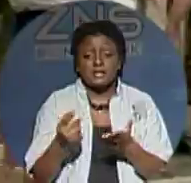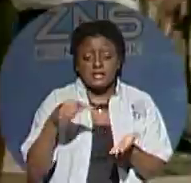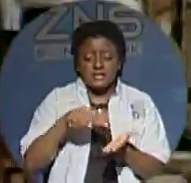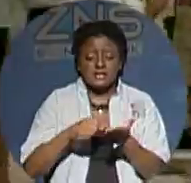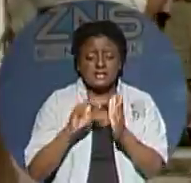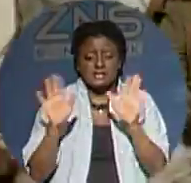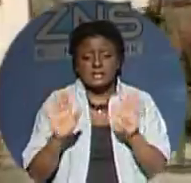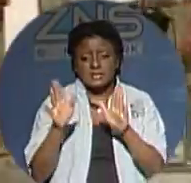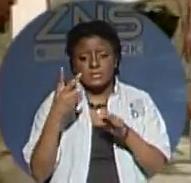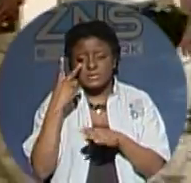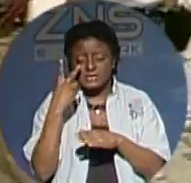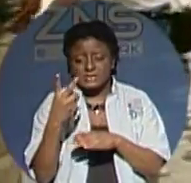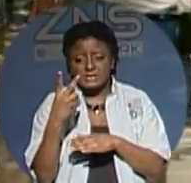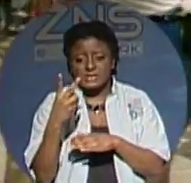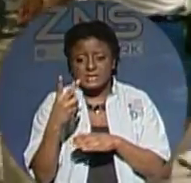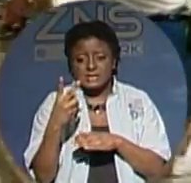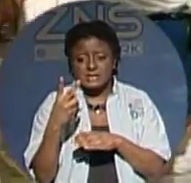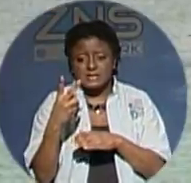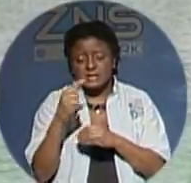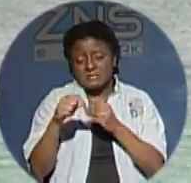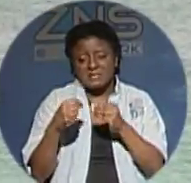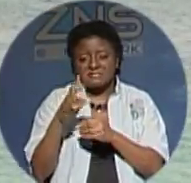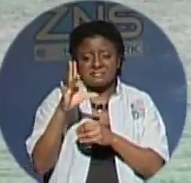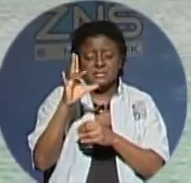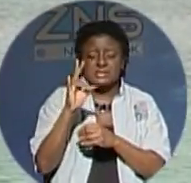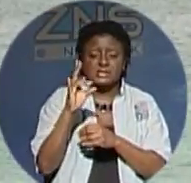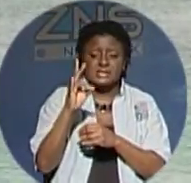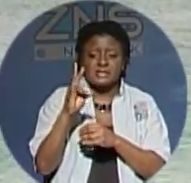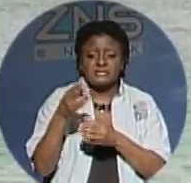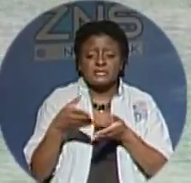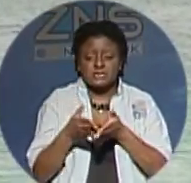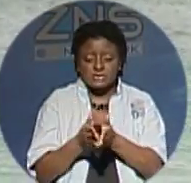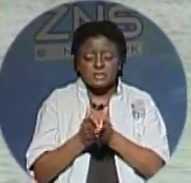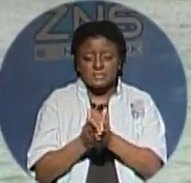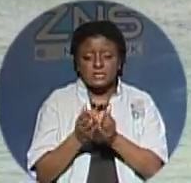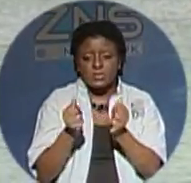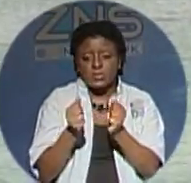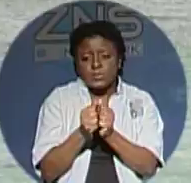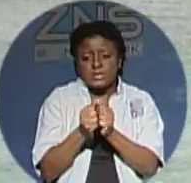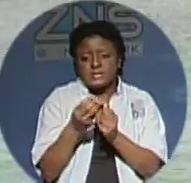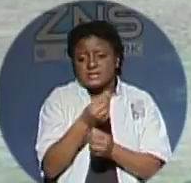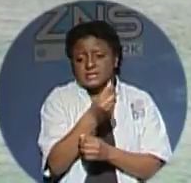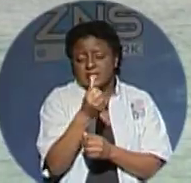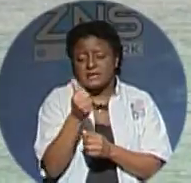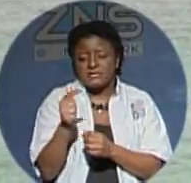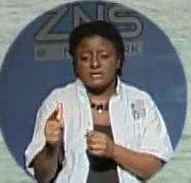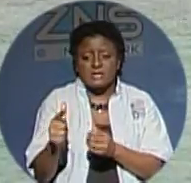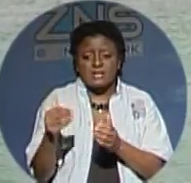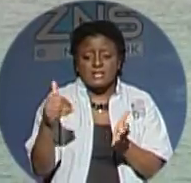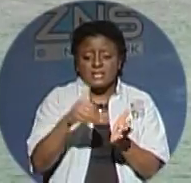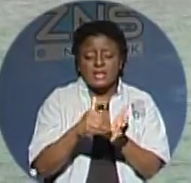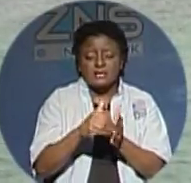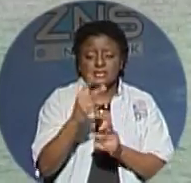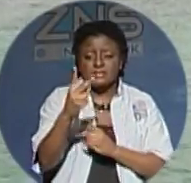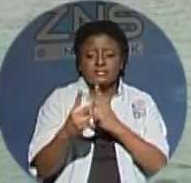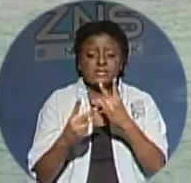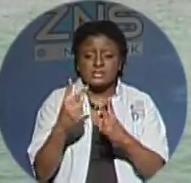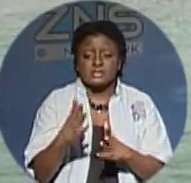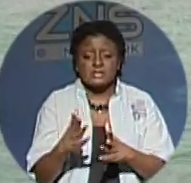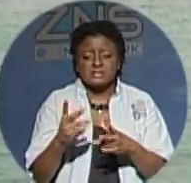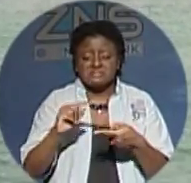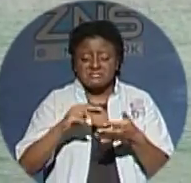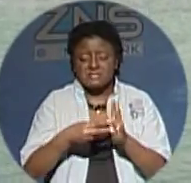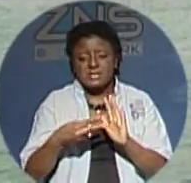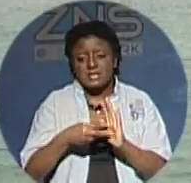cruise ships in port with several thousand visitors. Once again, this spells positive news for the economy and the